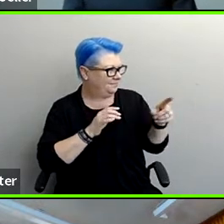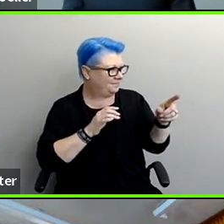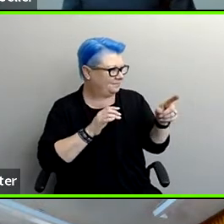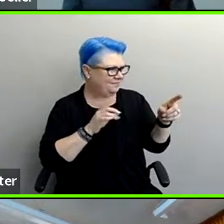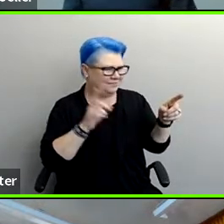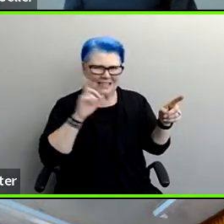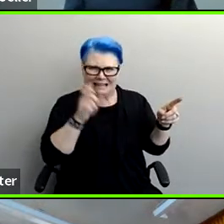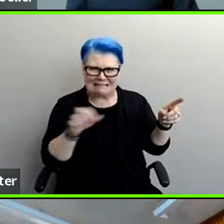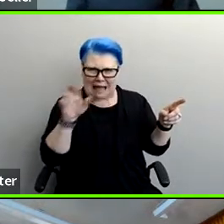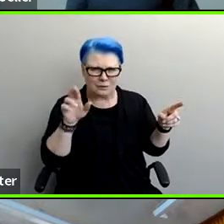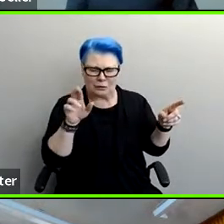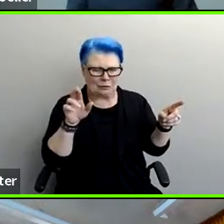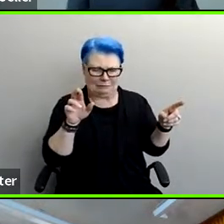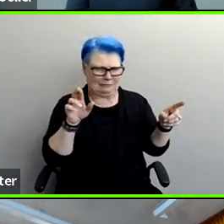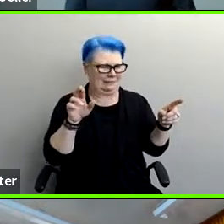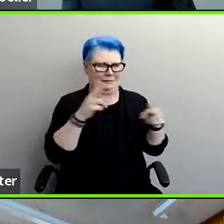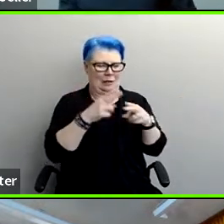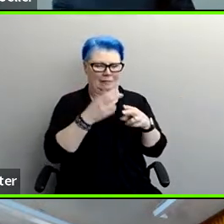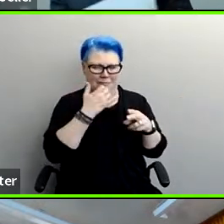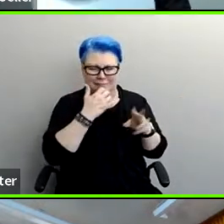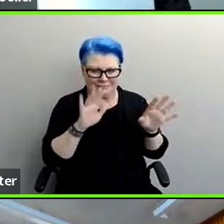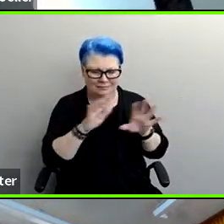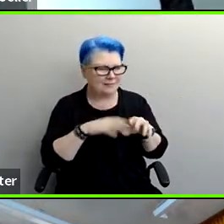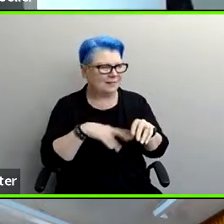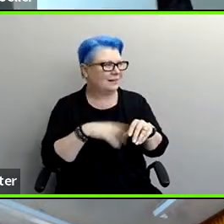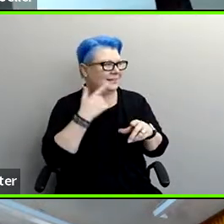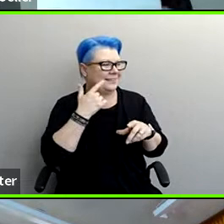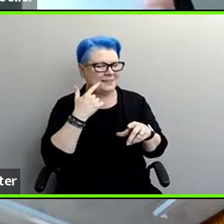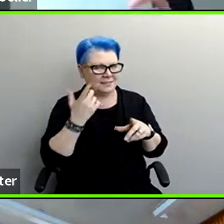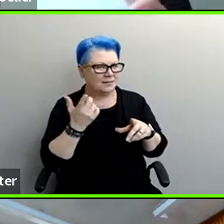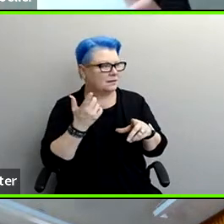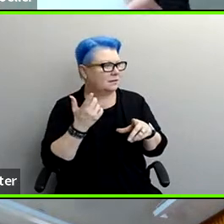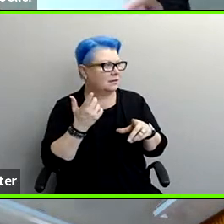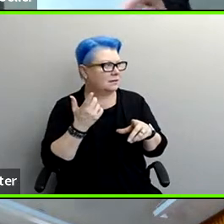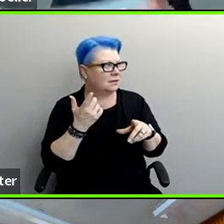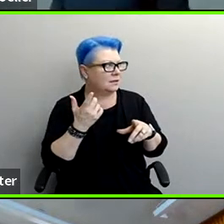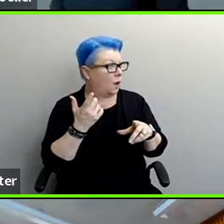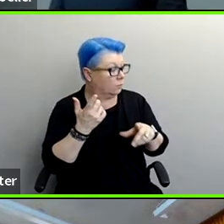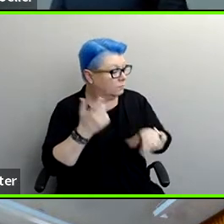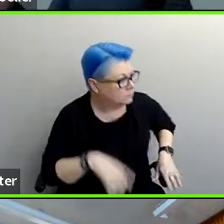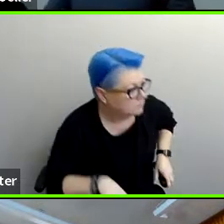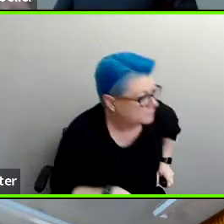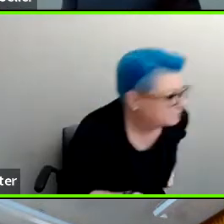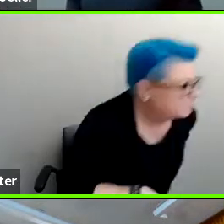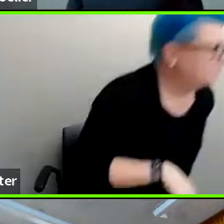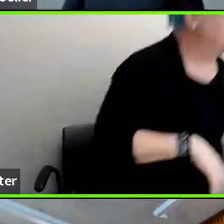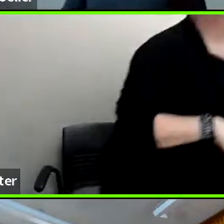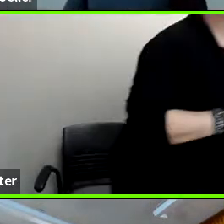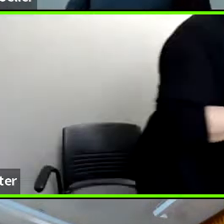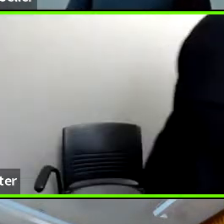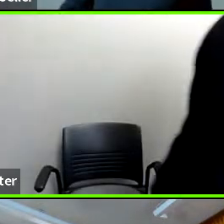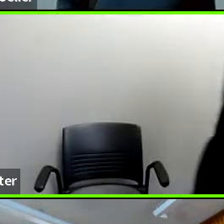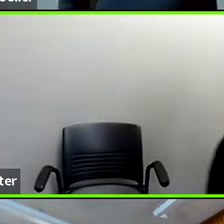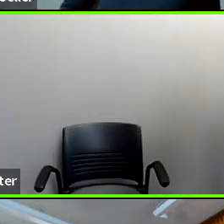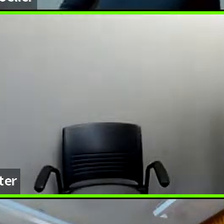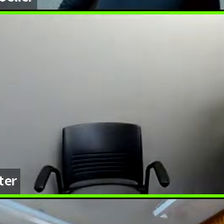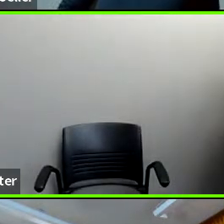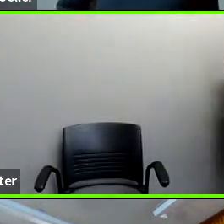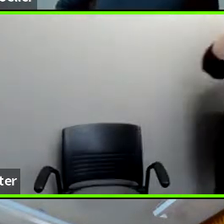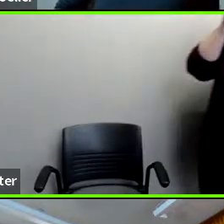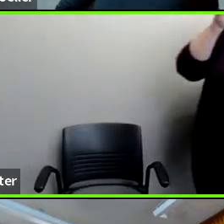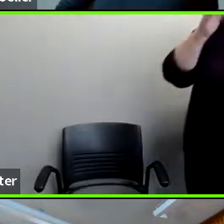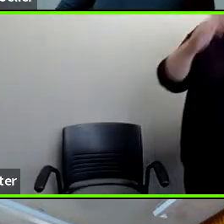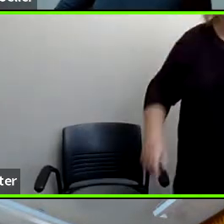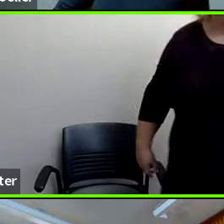Moore. Now you know. Didn't know that. Did you, have a question before I? No. Okay. Did you have a question?